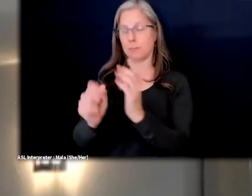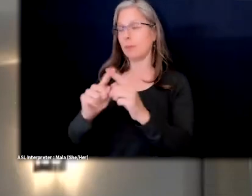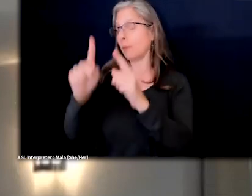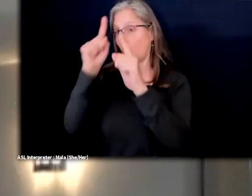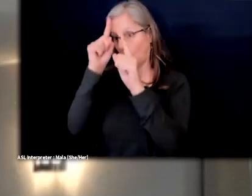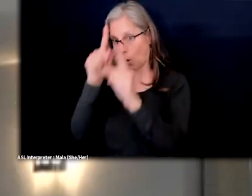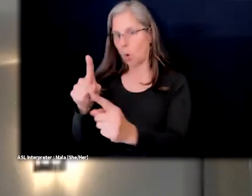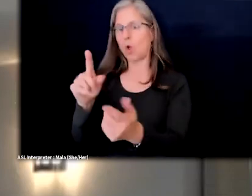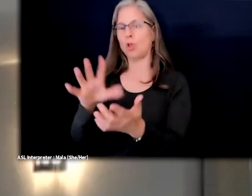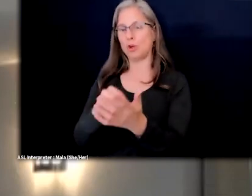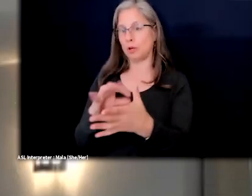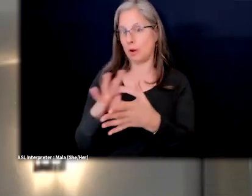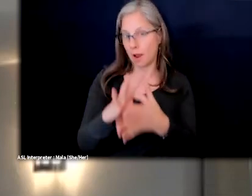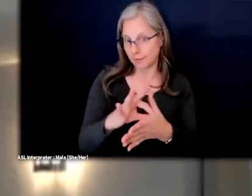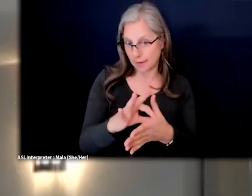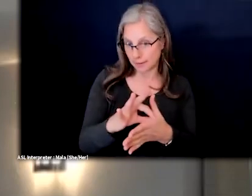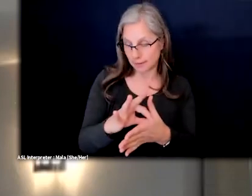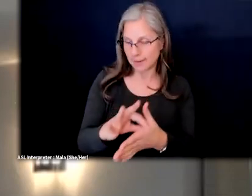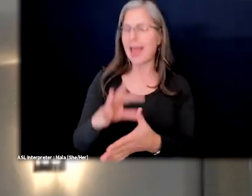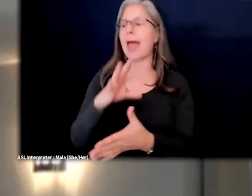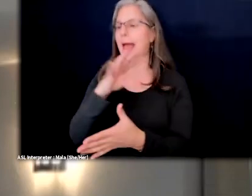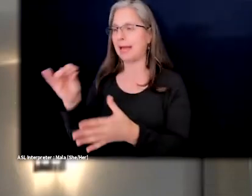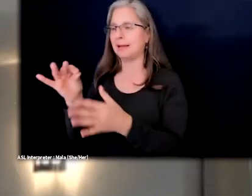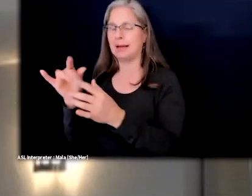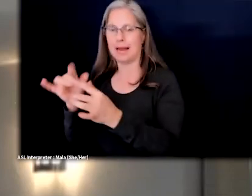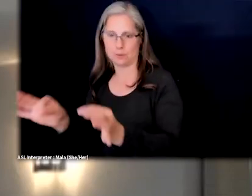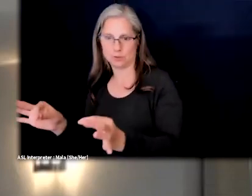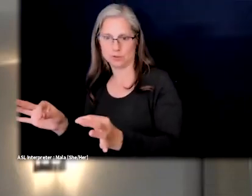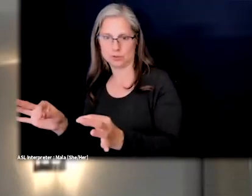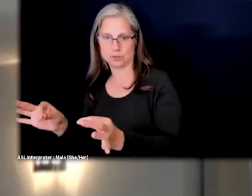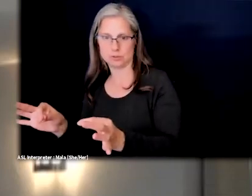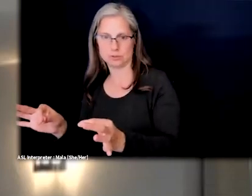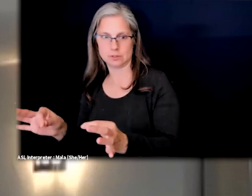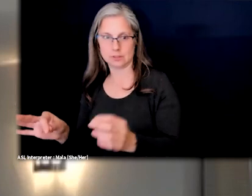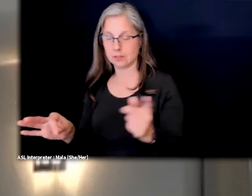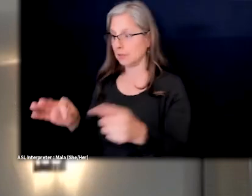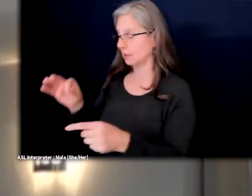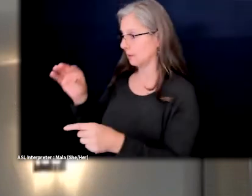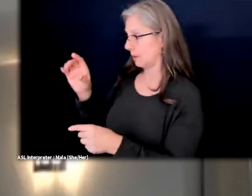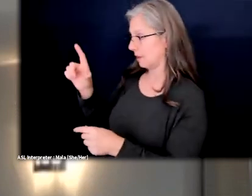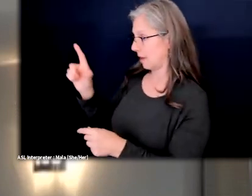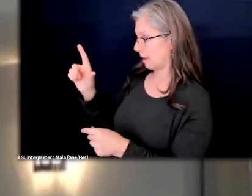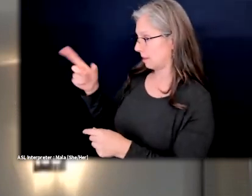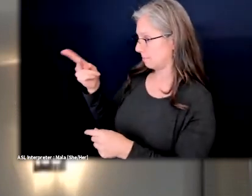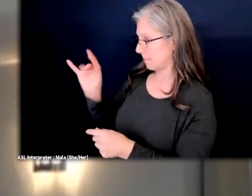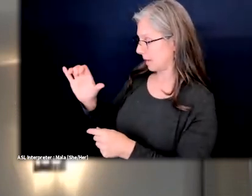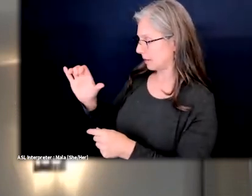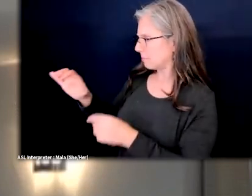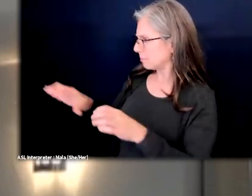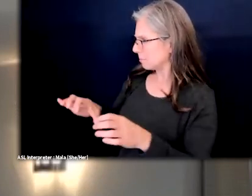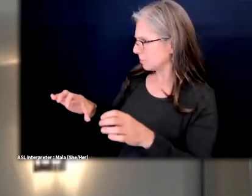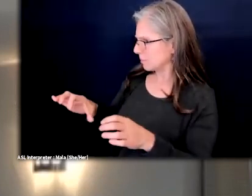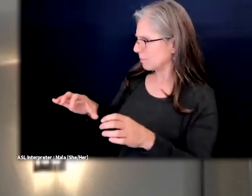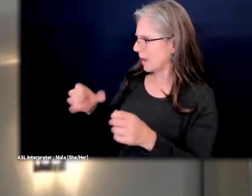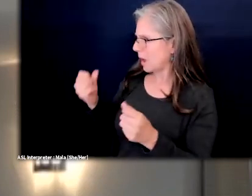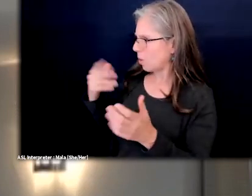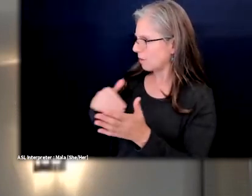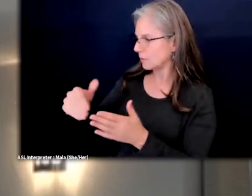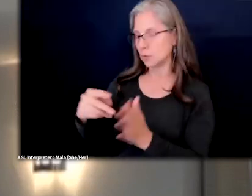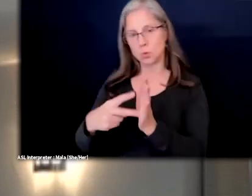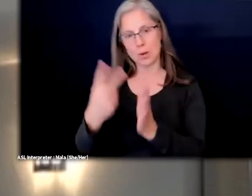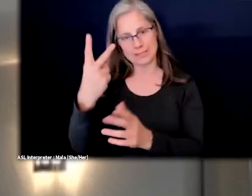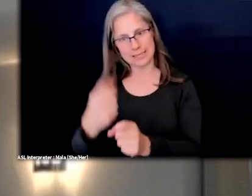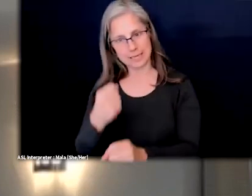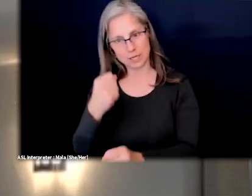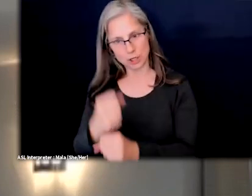that they learn the content and the language. And the LPAC is performed how often? Twice a